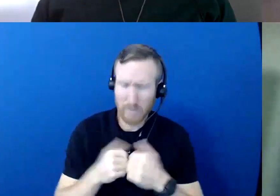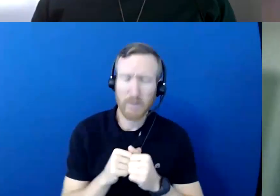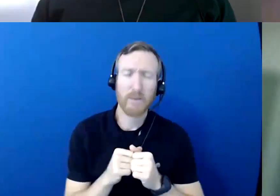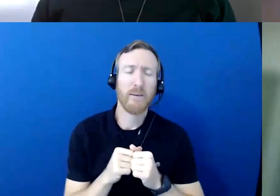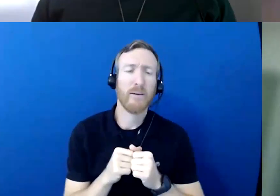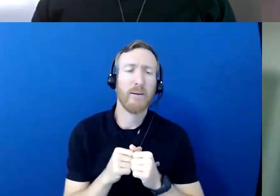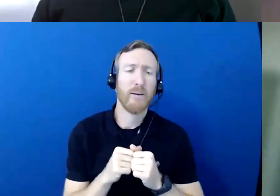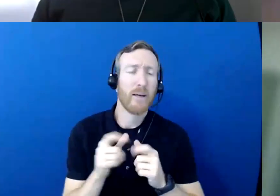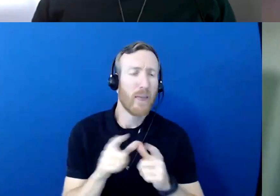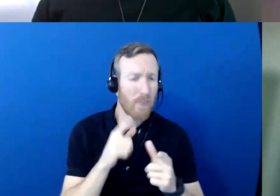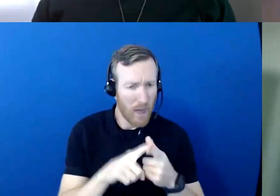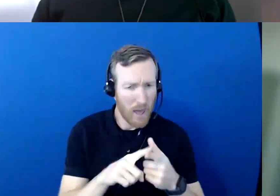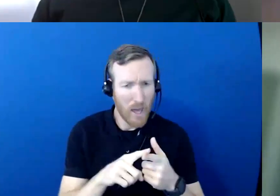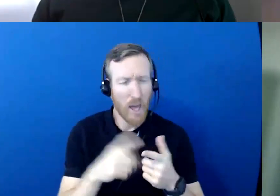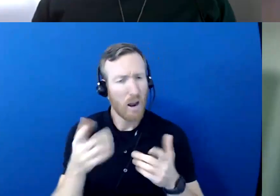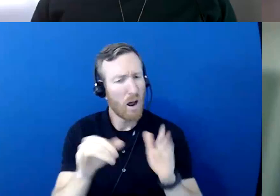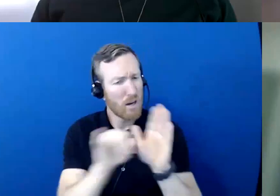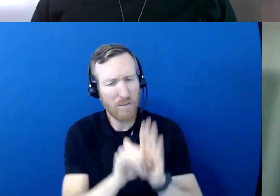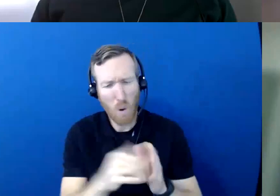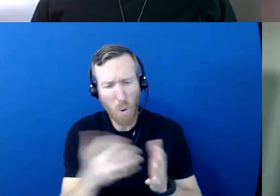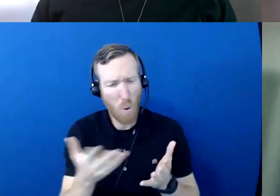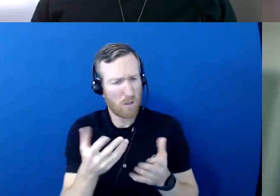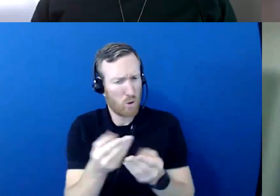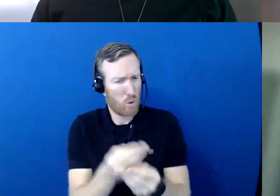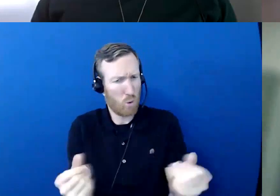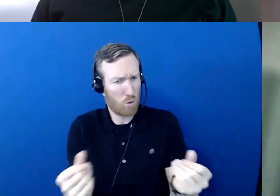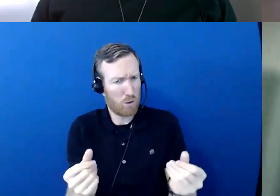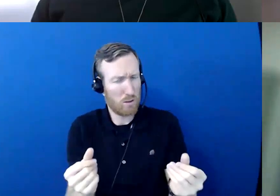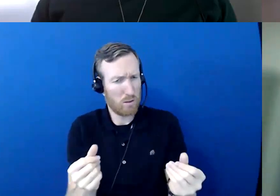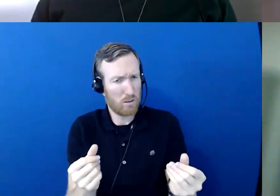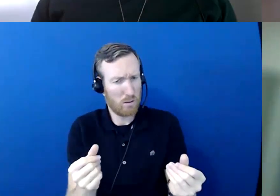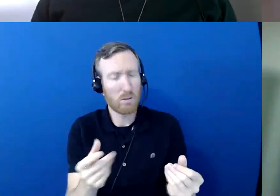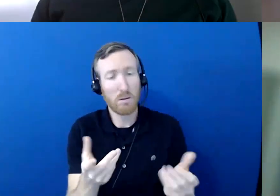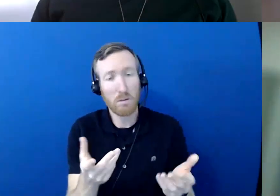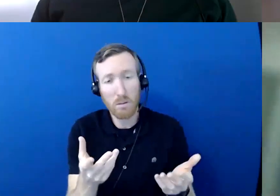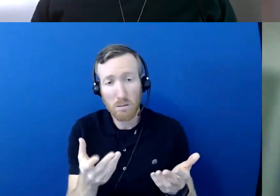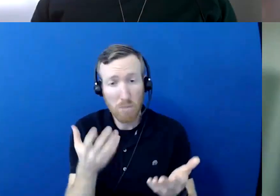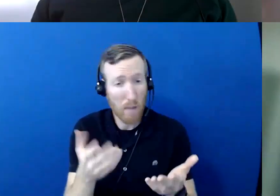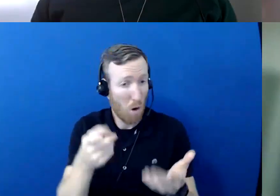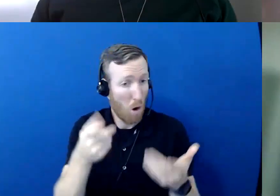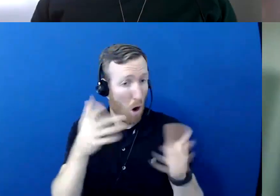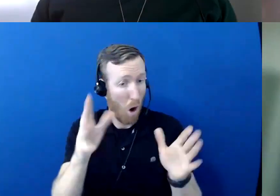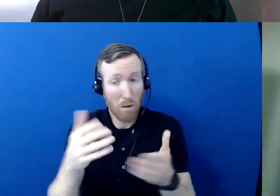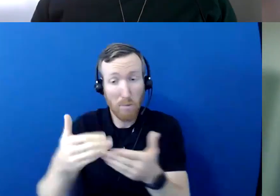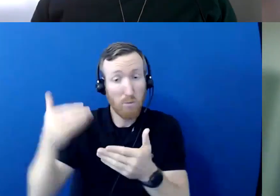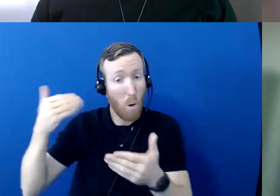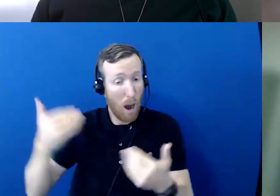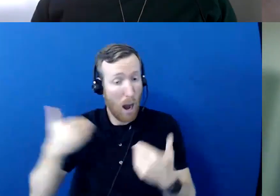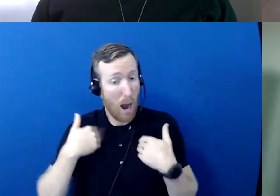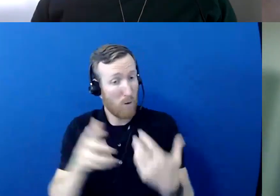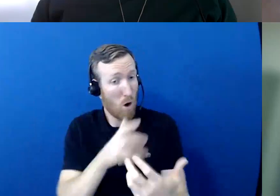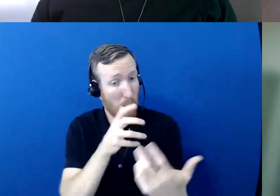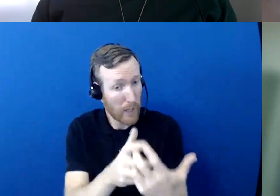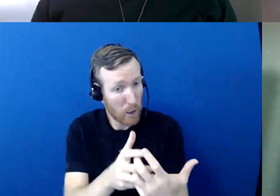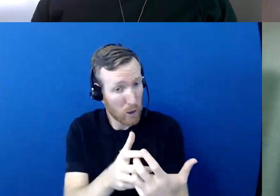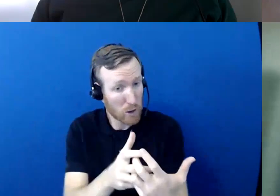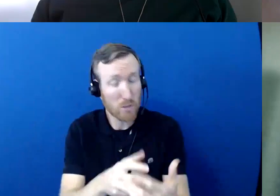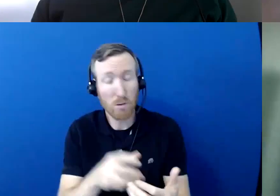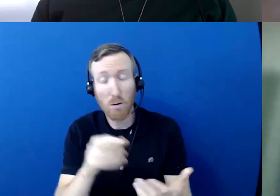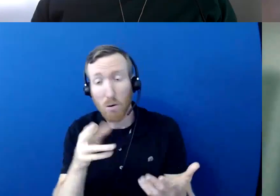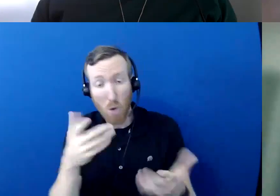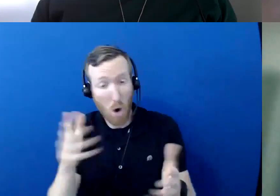then identifying solutions if you've already had accommodations before, or if you know what the best